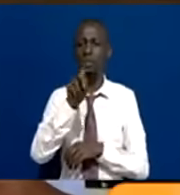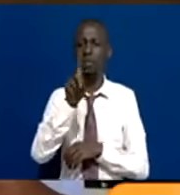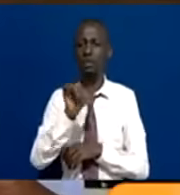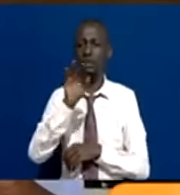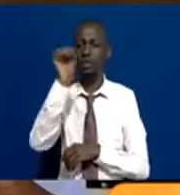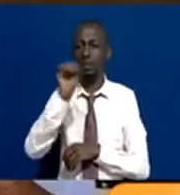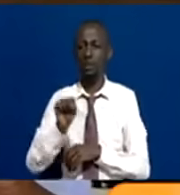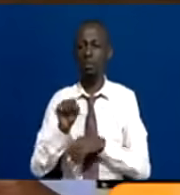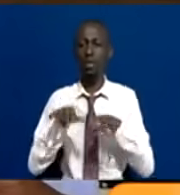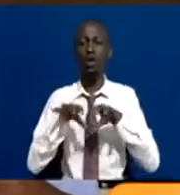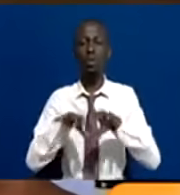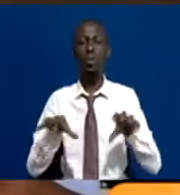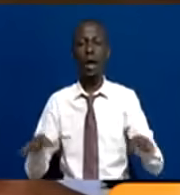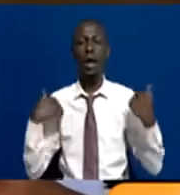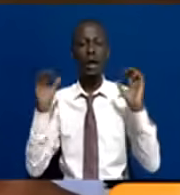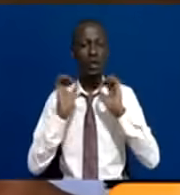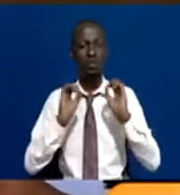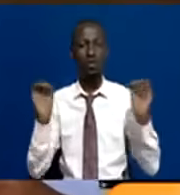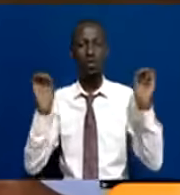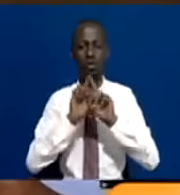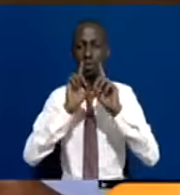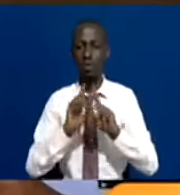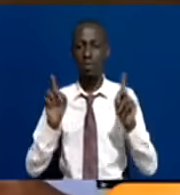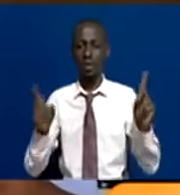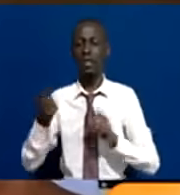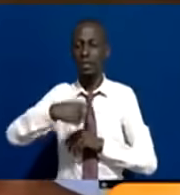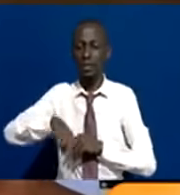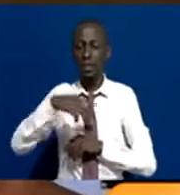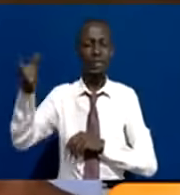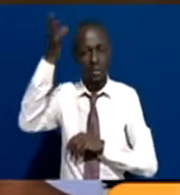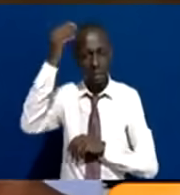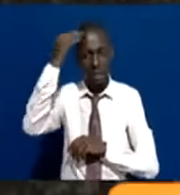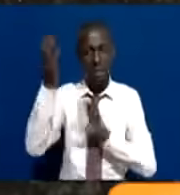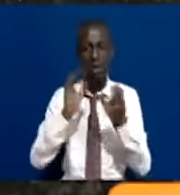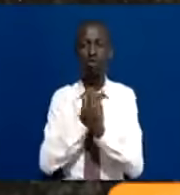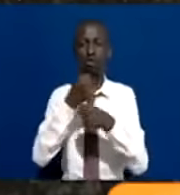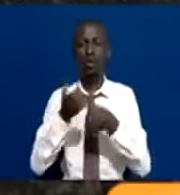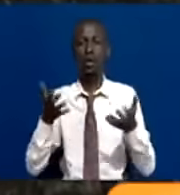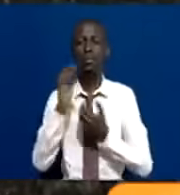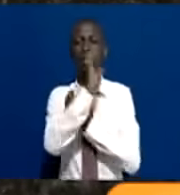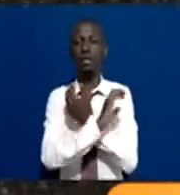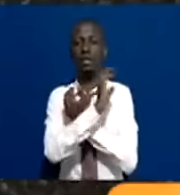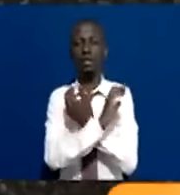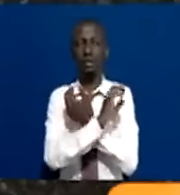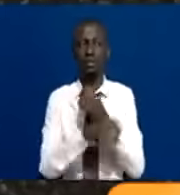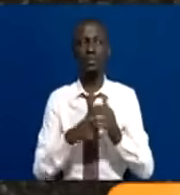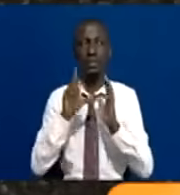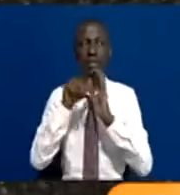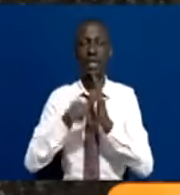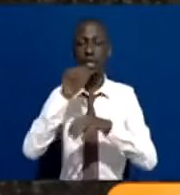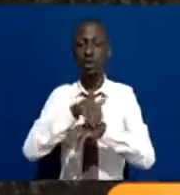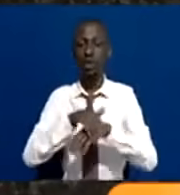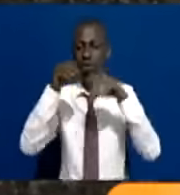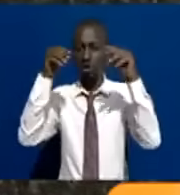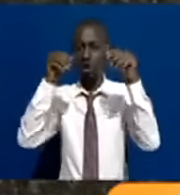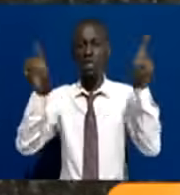in the market, but we've taken the initiative and we've learned how to produce them locally. This is the end product, which is